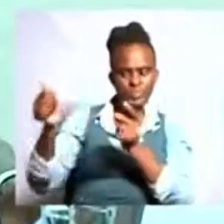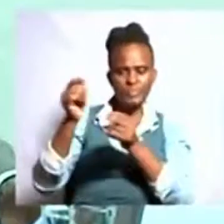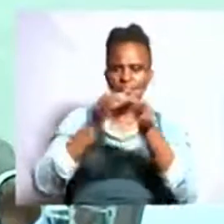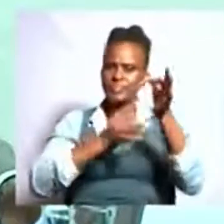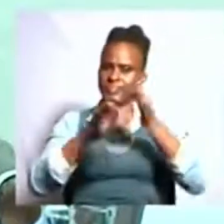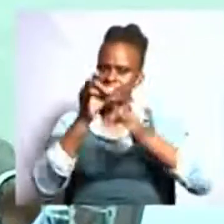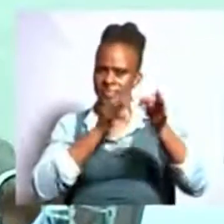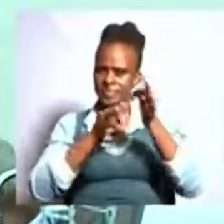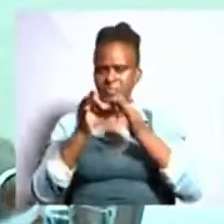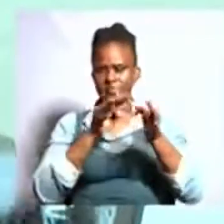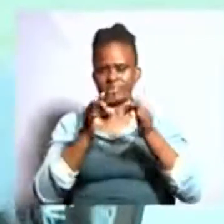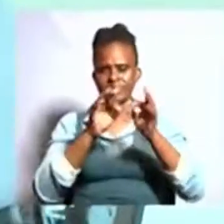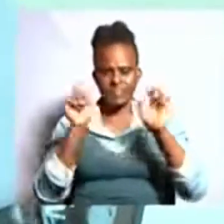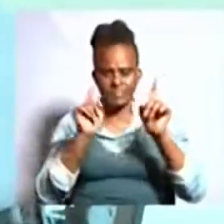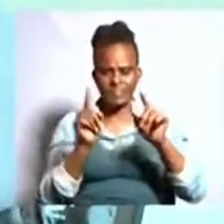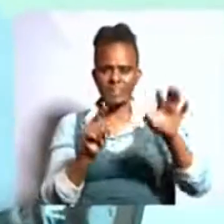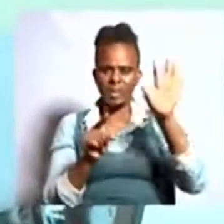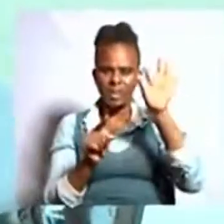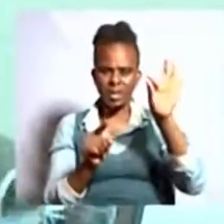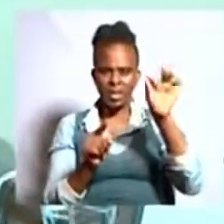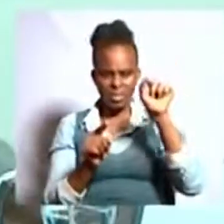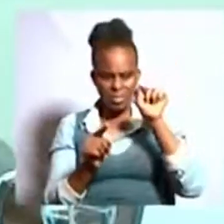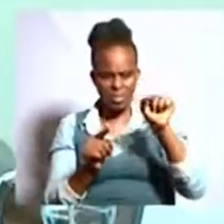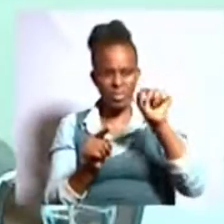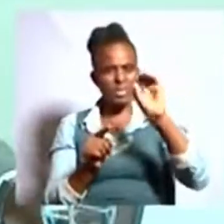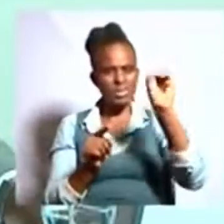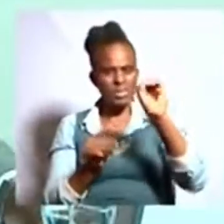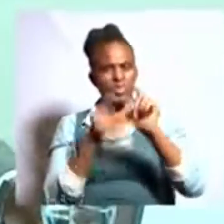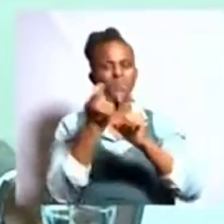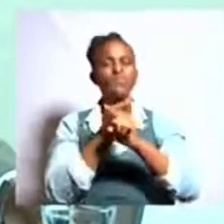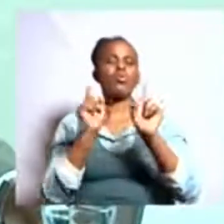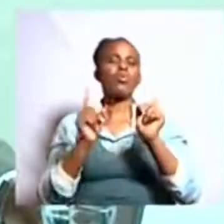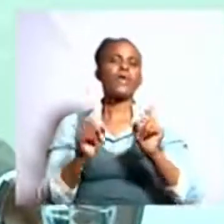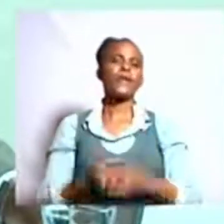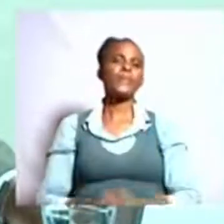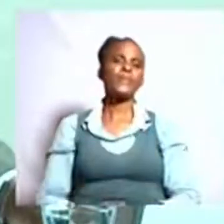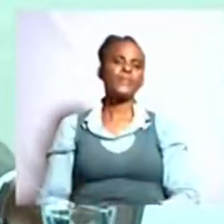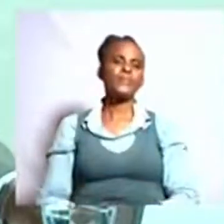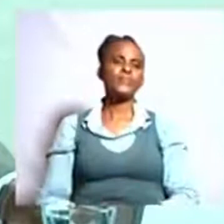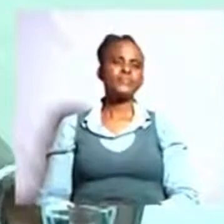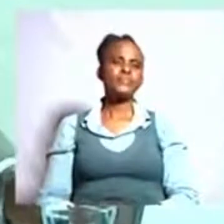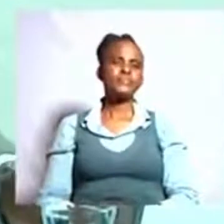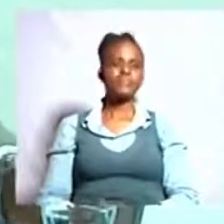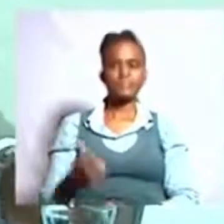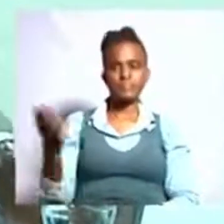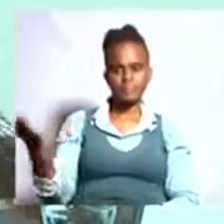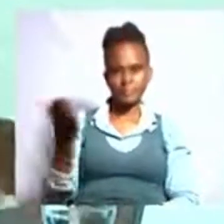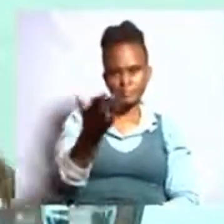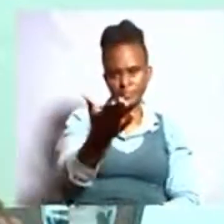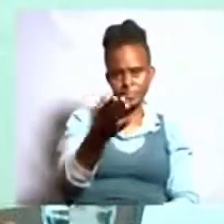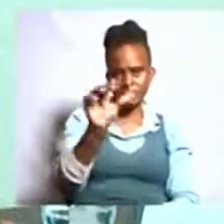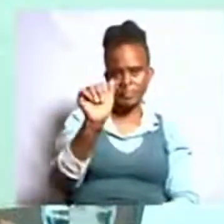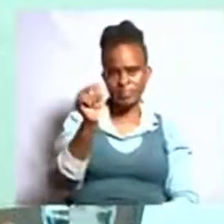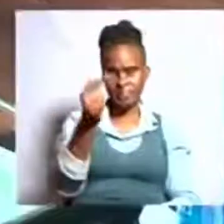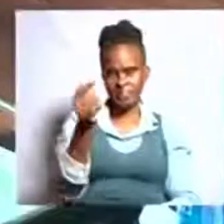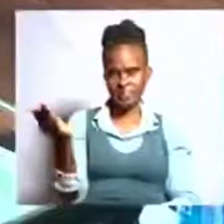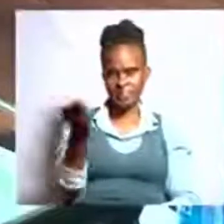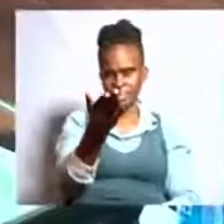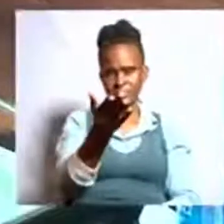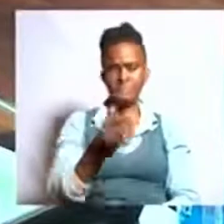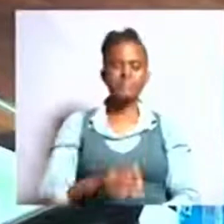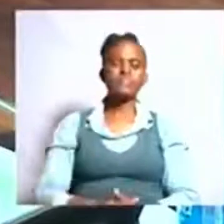state where 9.0 came from. Okay. Auditor General can guide us.